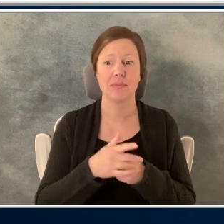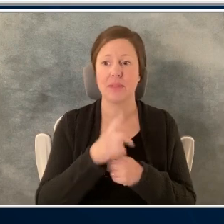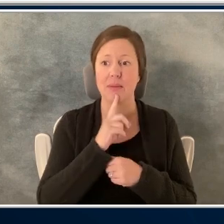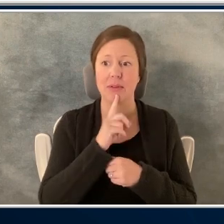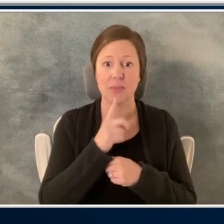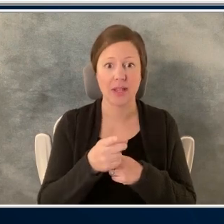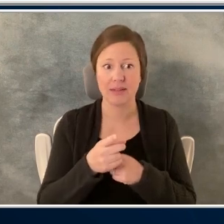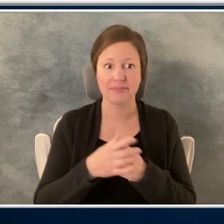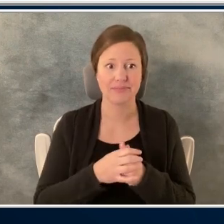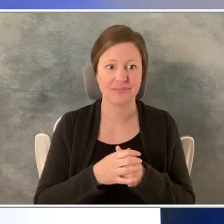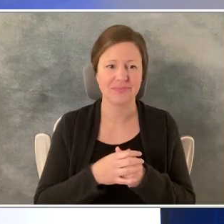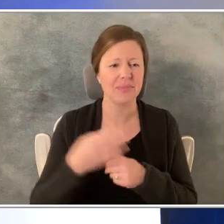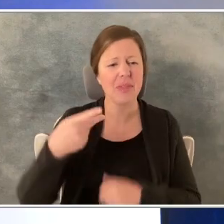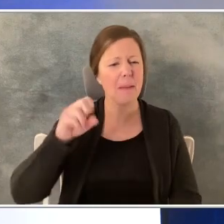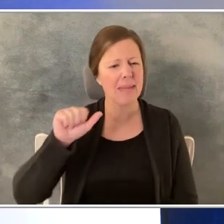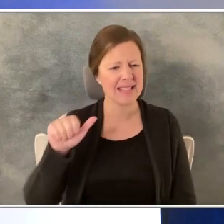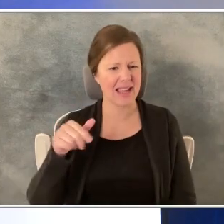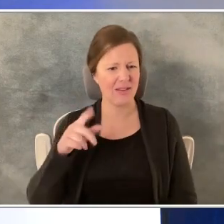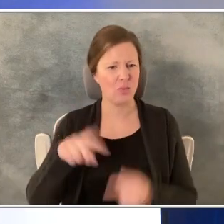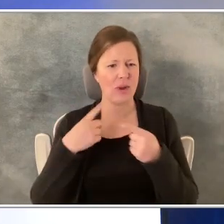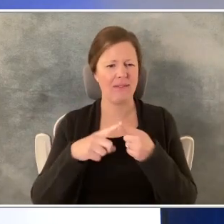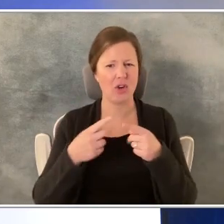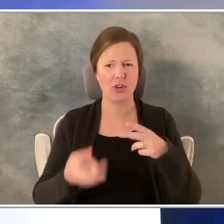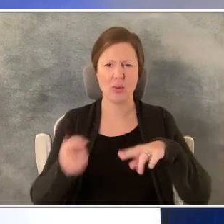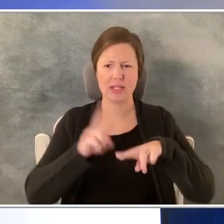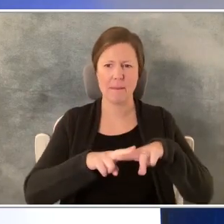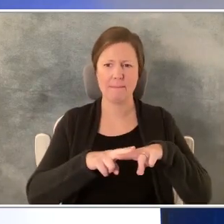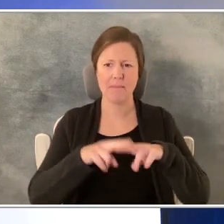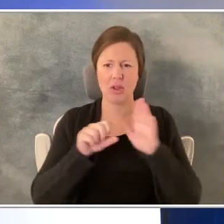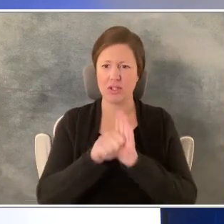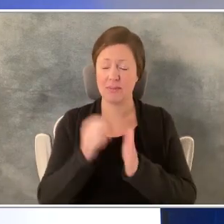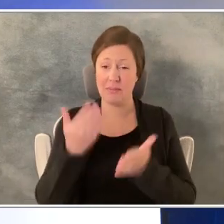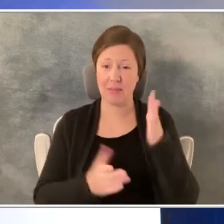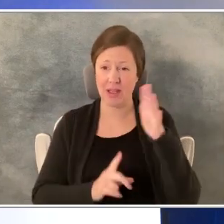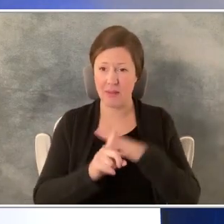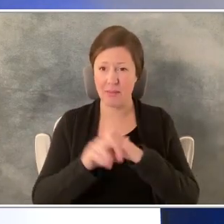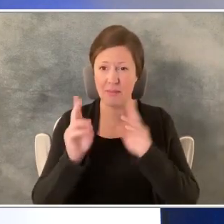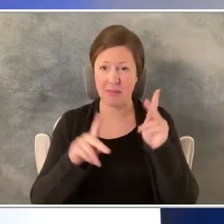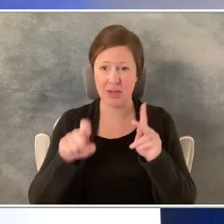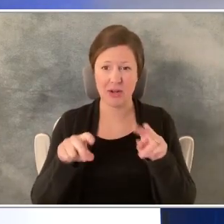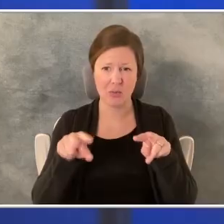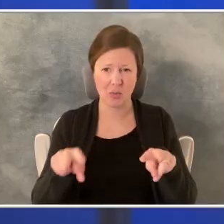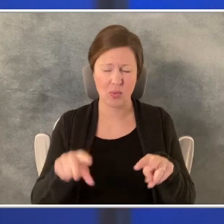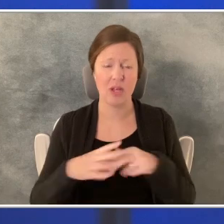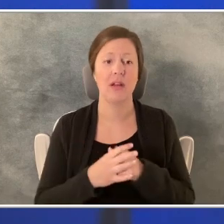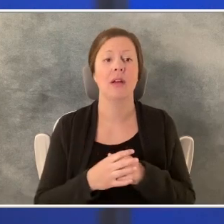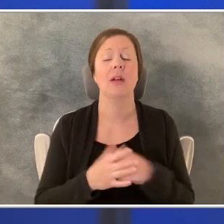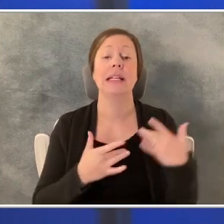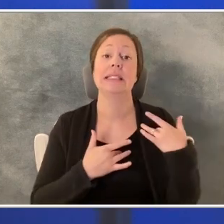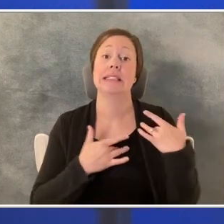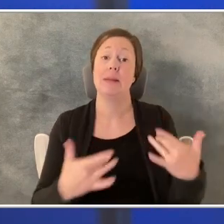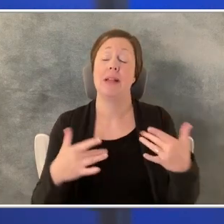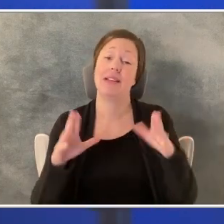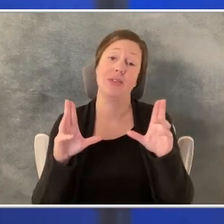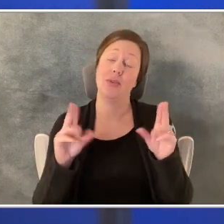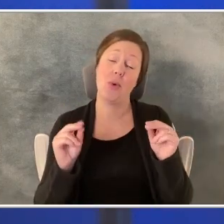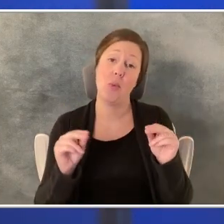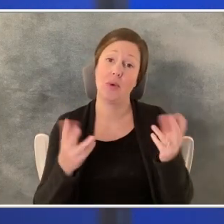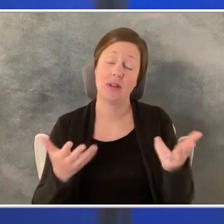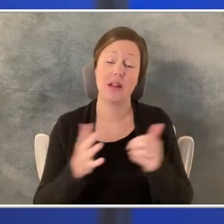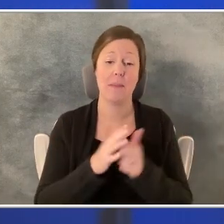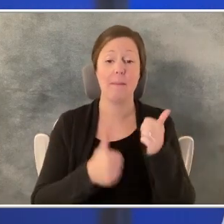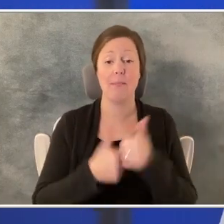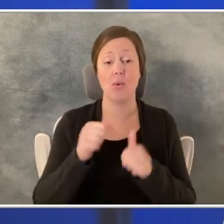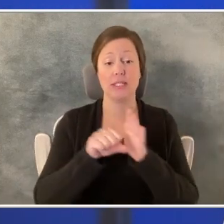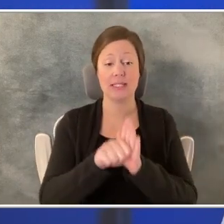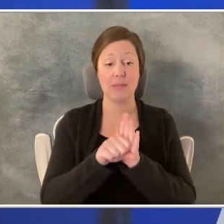PSA rises, are there symptoms that may come up that people need to be on the lookout for? Typically with prostate cancer, no. So most symptoms when it comes to men